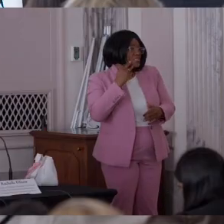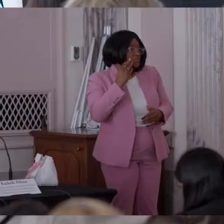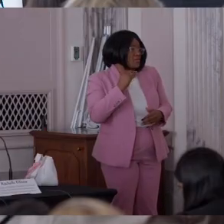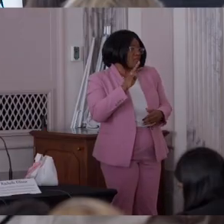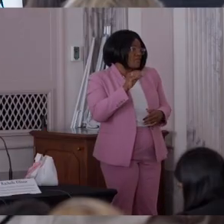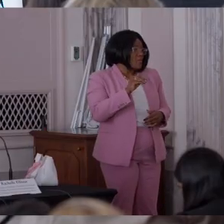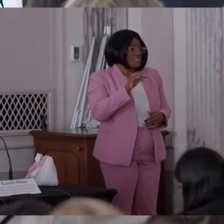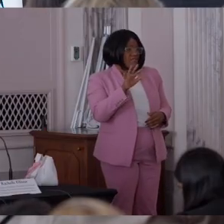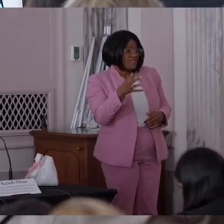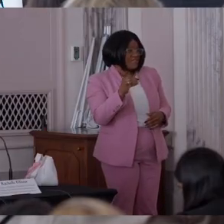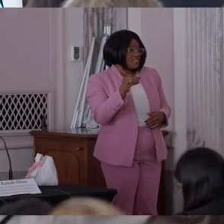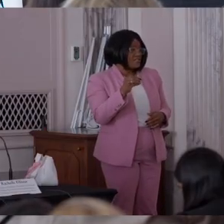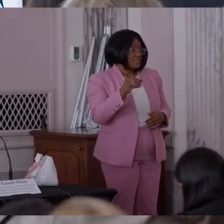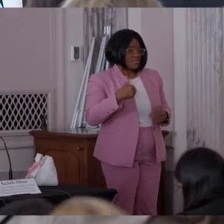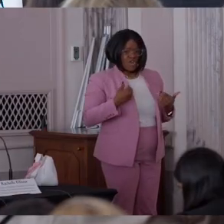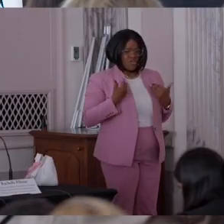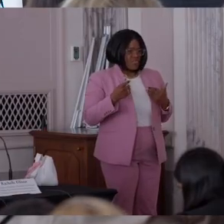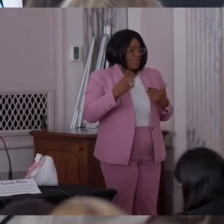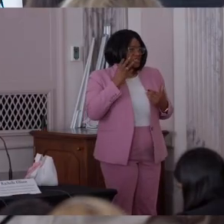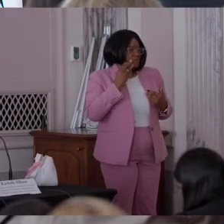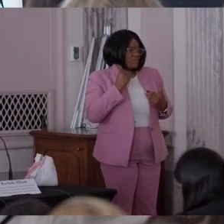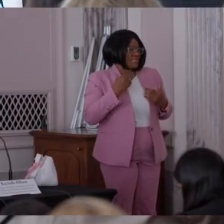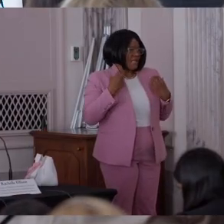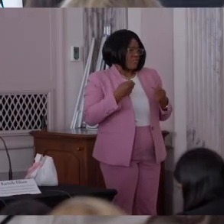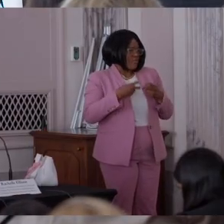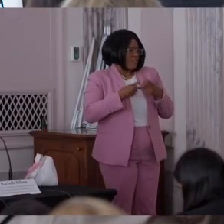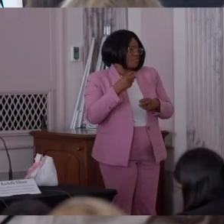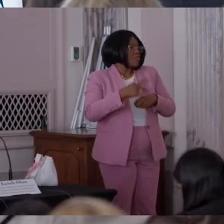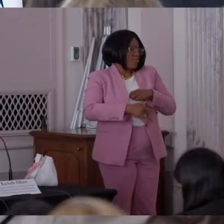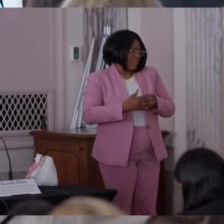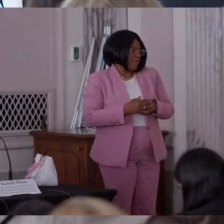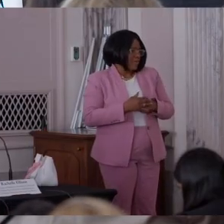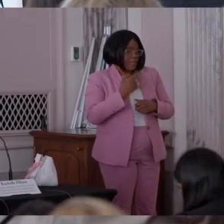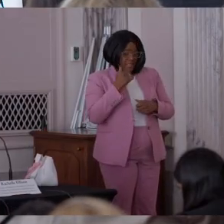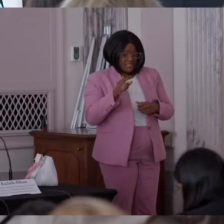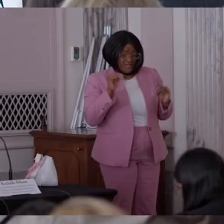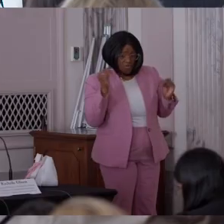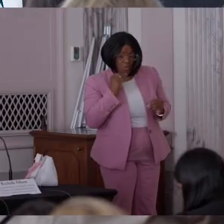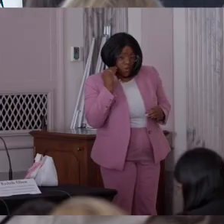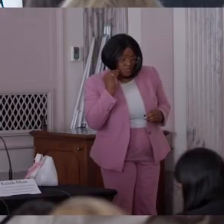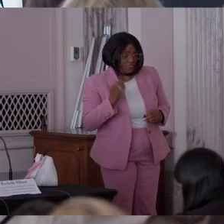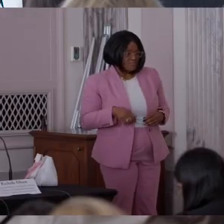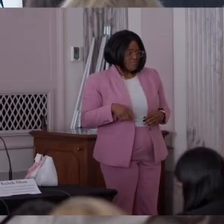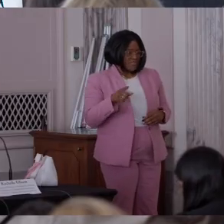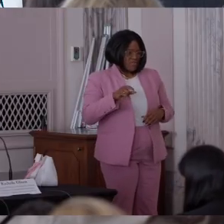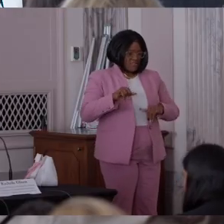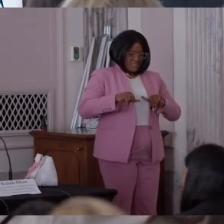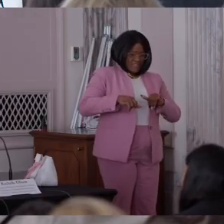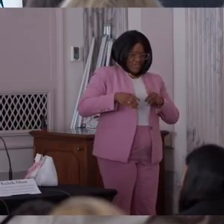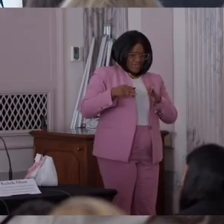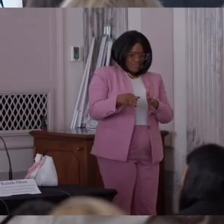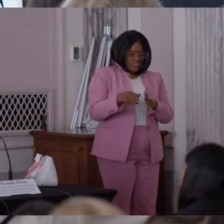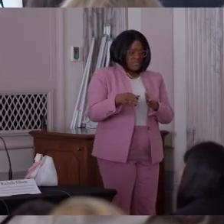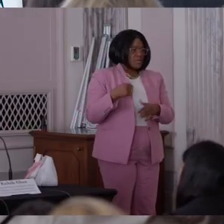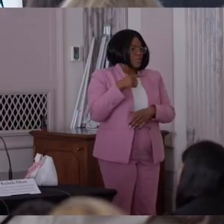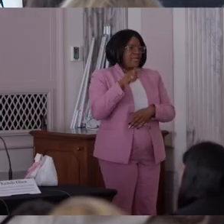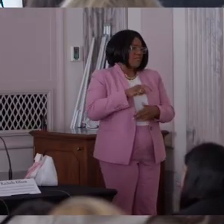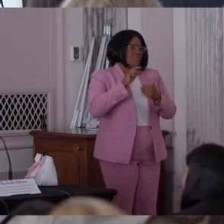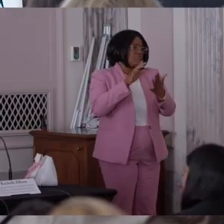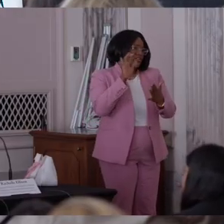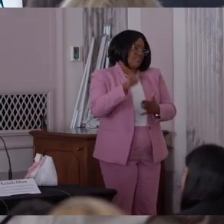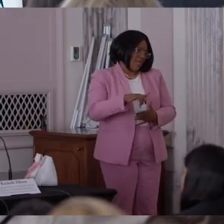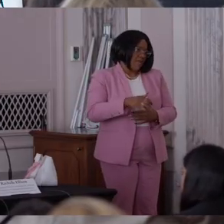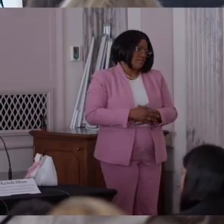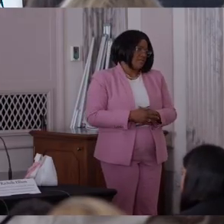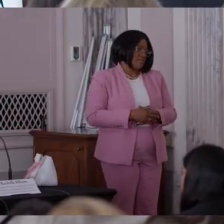So that's another critical issue that we're going to have to bring together, come together to address as a country. And then finally, I will just say